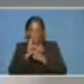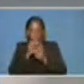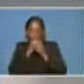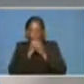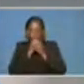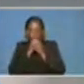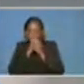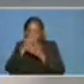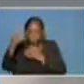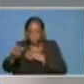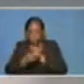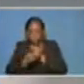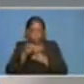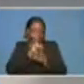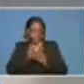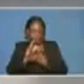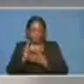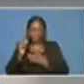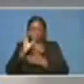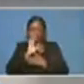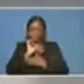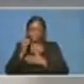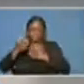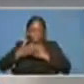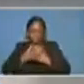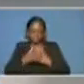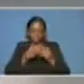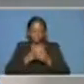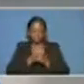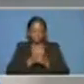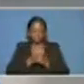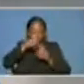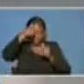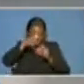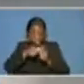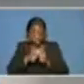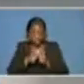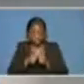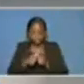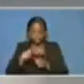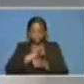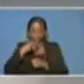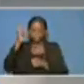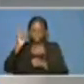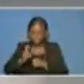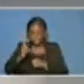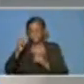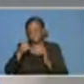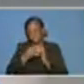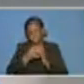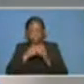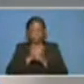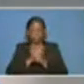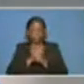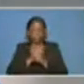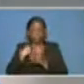We welcome all of the feedback. Remember, the app will become mandatory.